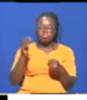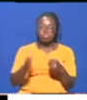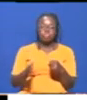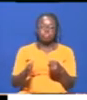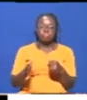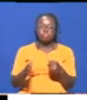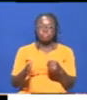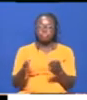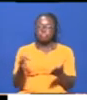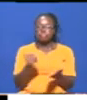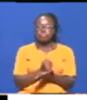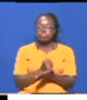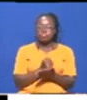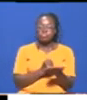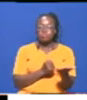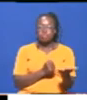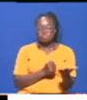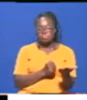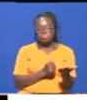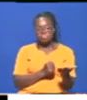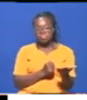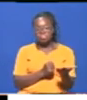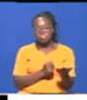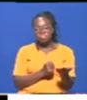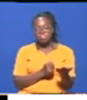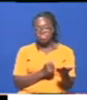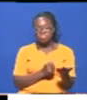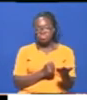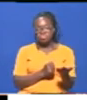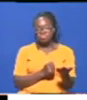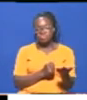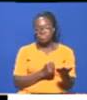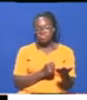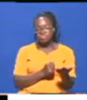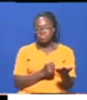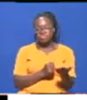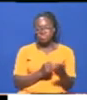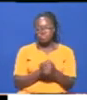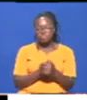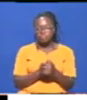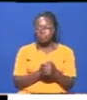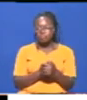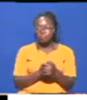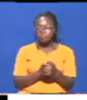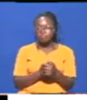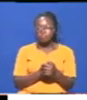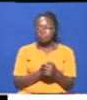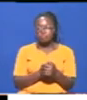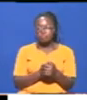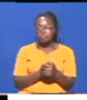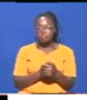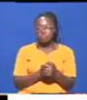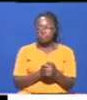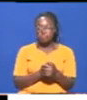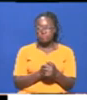as you know, this is almost a different kind of product. It's a white collar job.